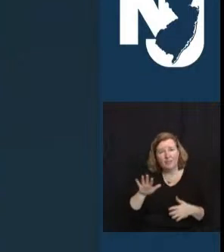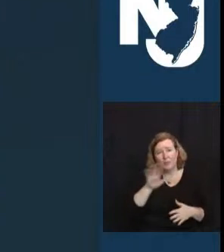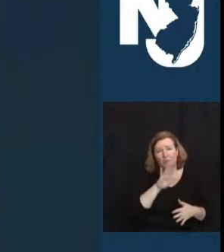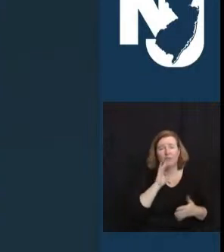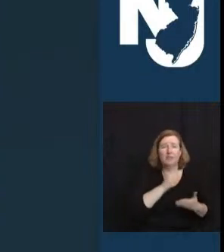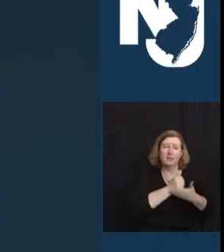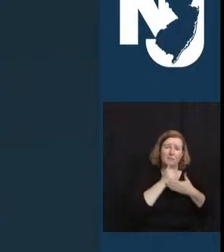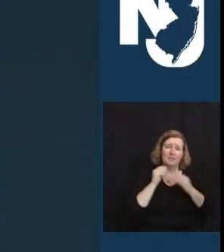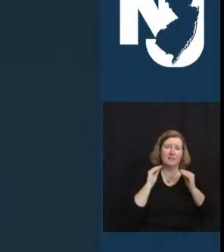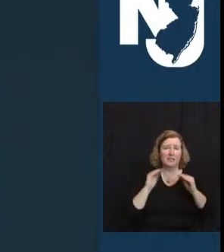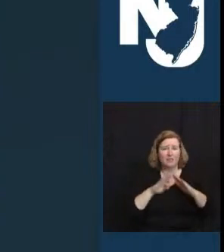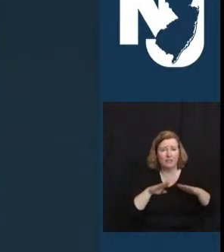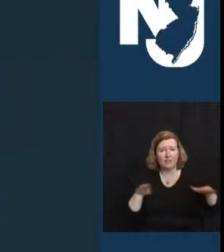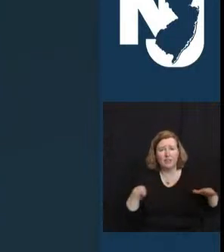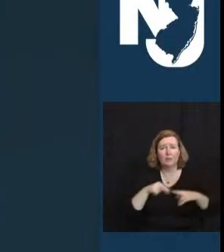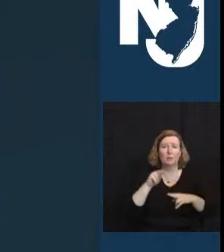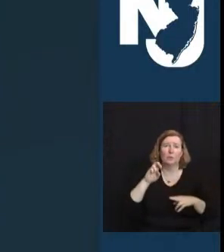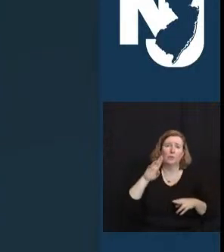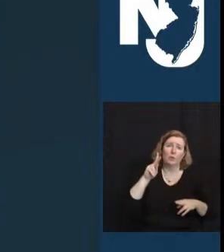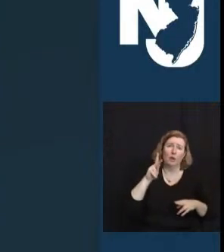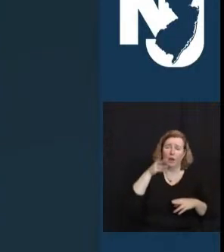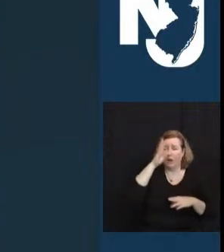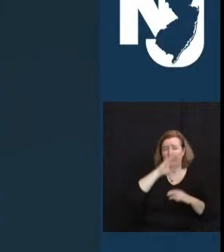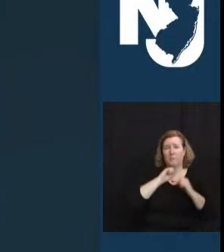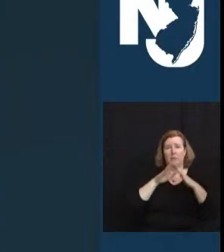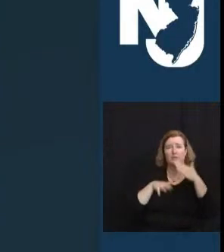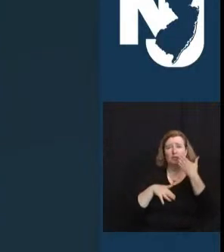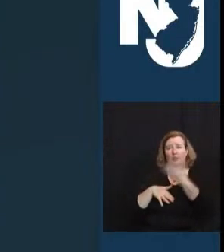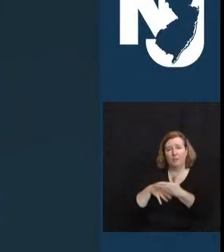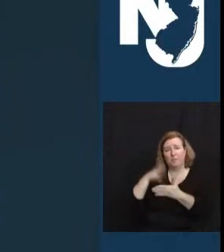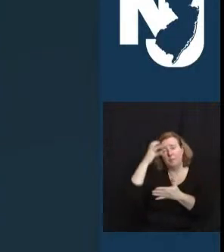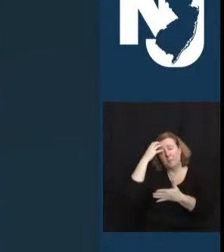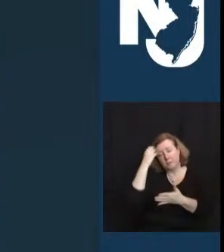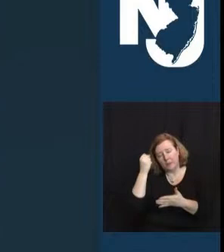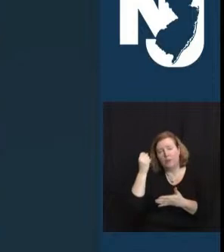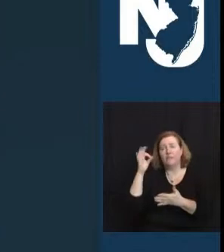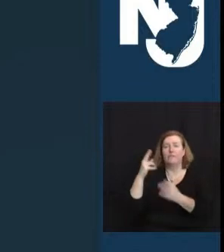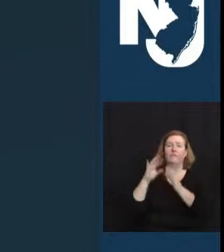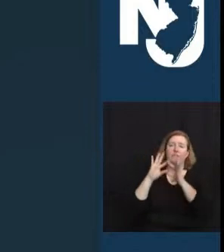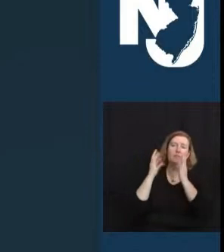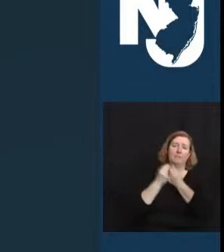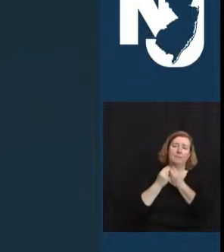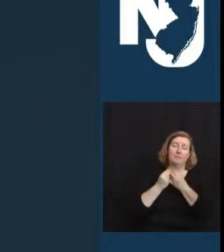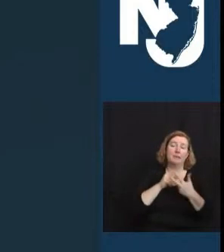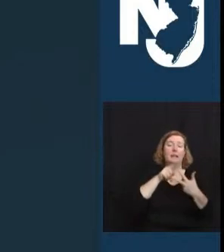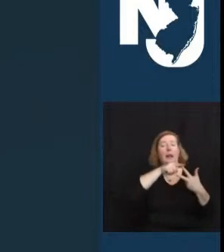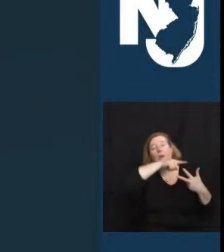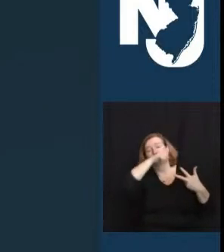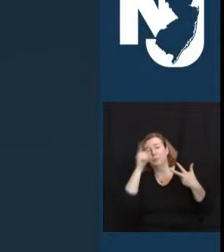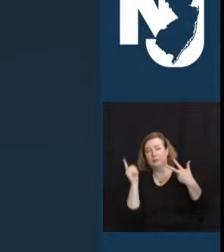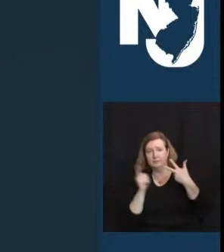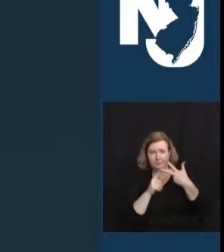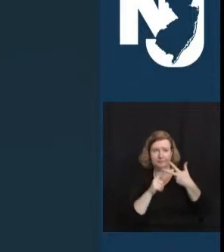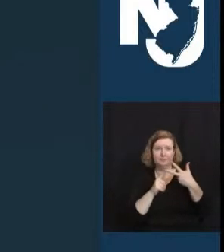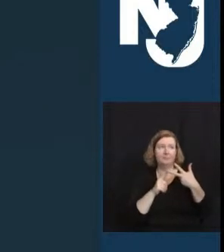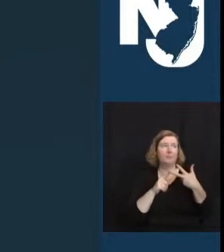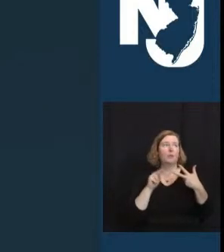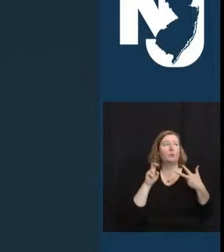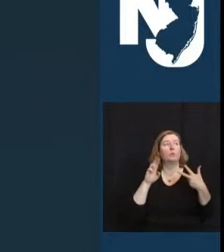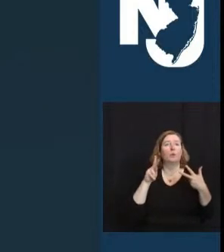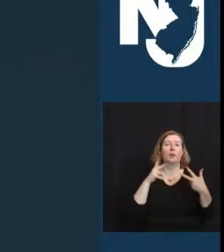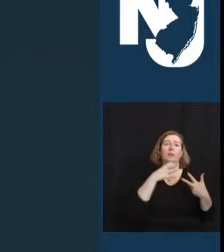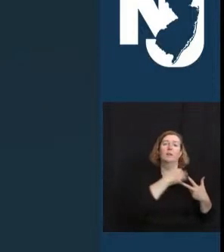over her memory, and her extraordinary family. And finally, for today, we honor Newark police officer Hector